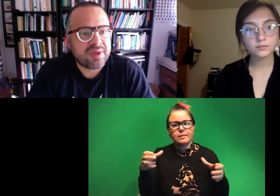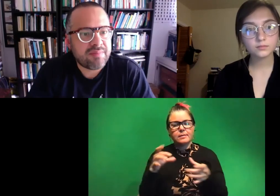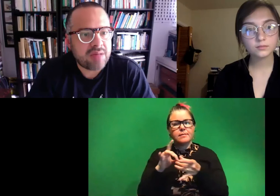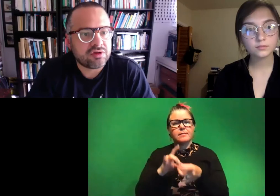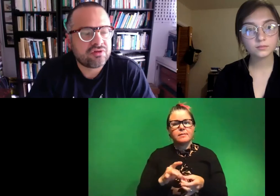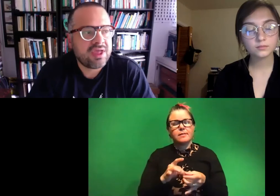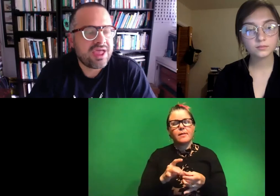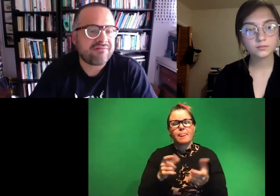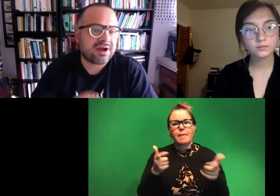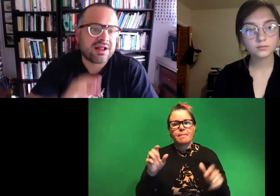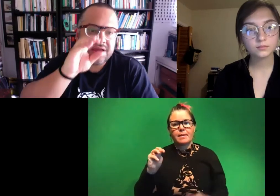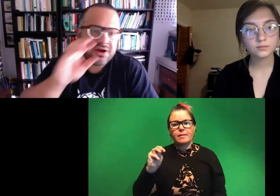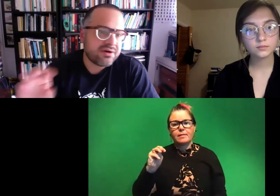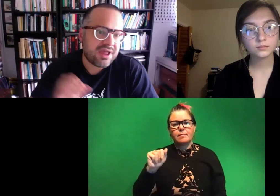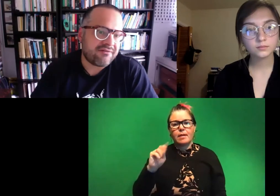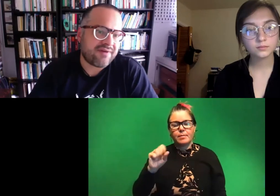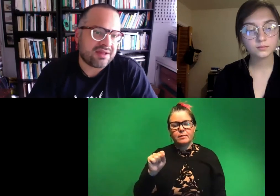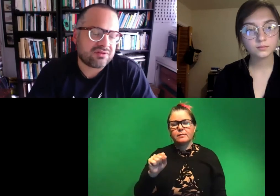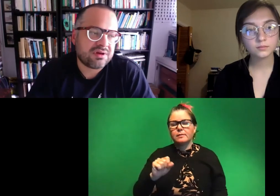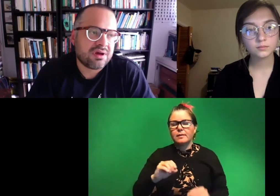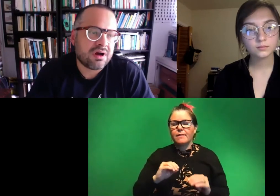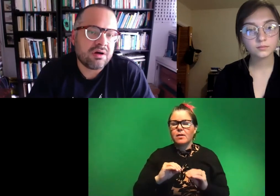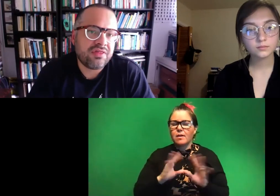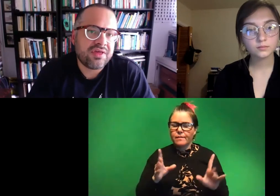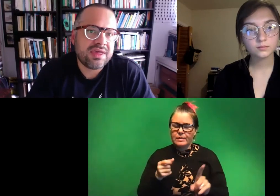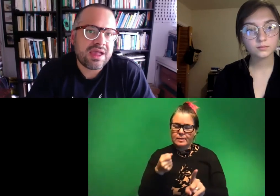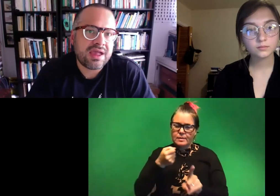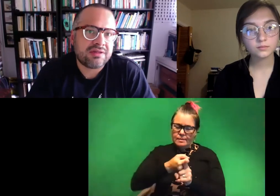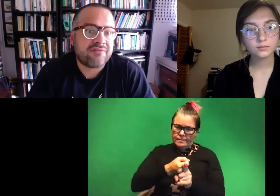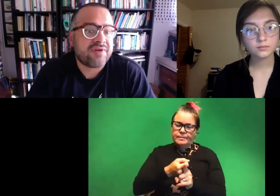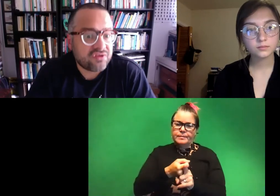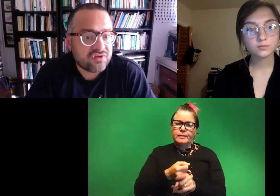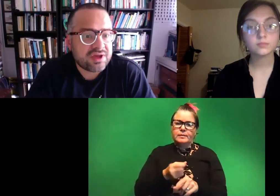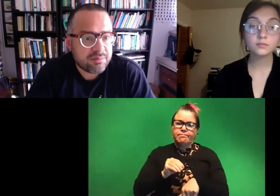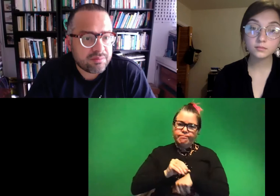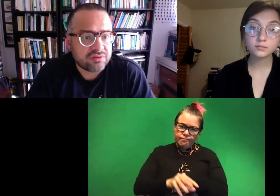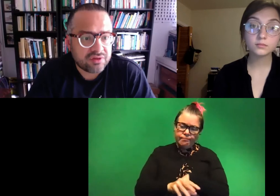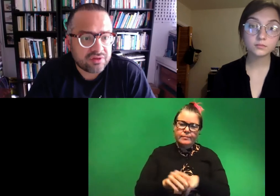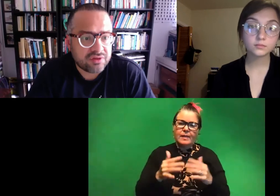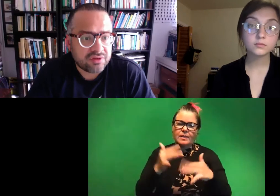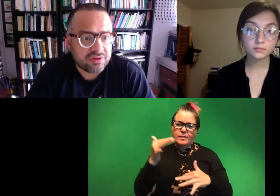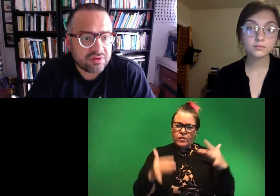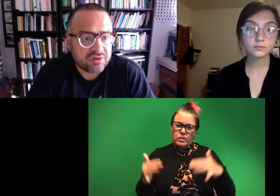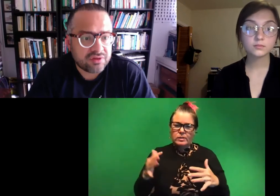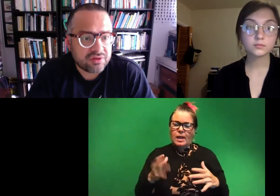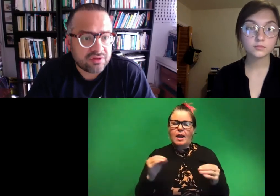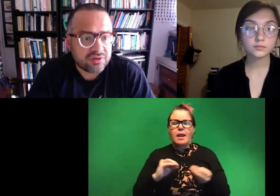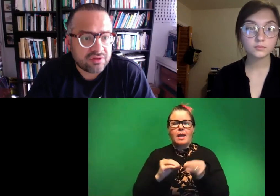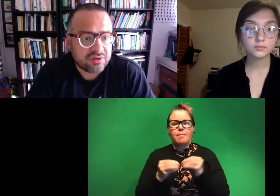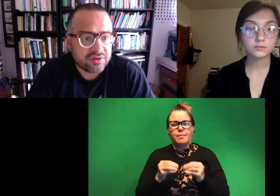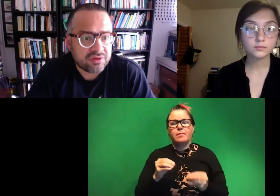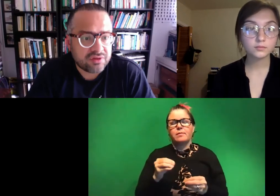of the big mammals have a clear effect on the diversity and abundance of